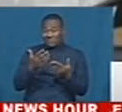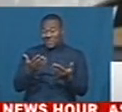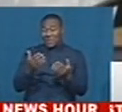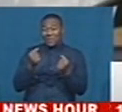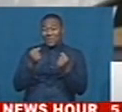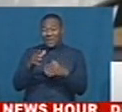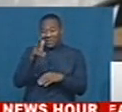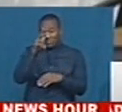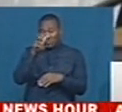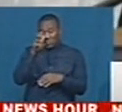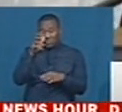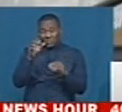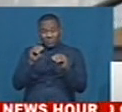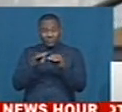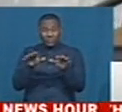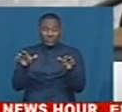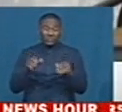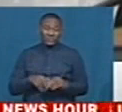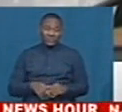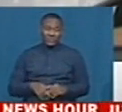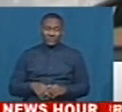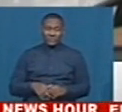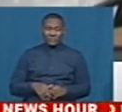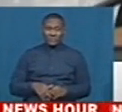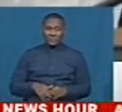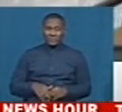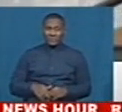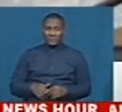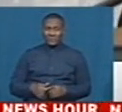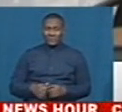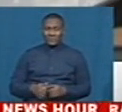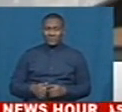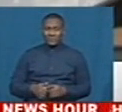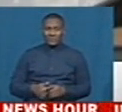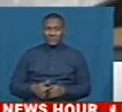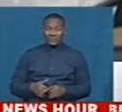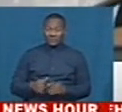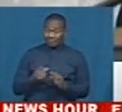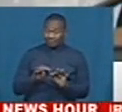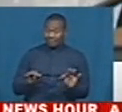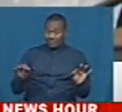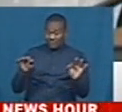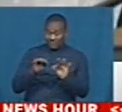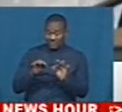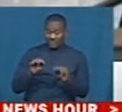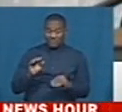government seeks to achieve. It is therefore most imperative that we make strategic